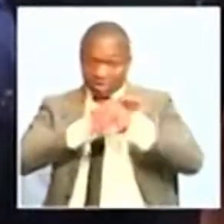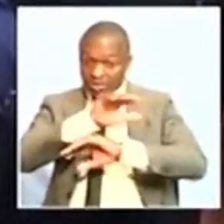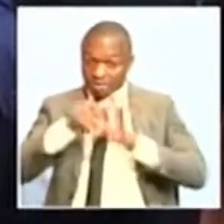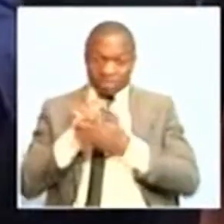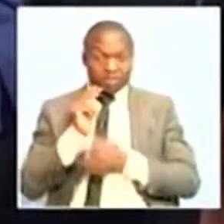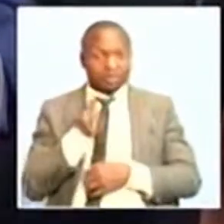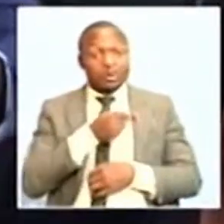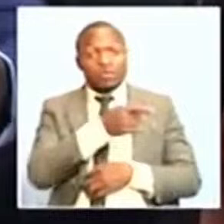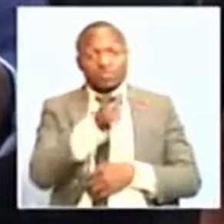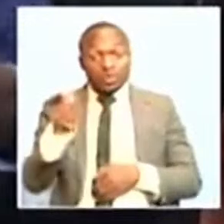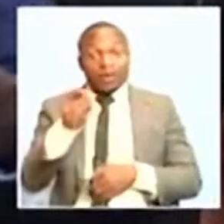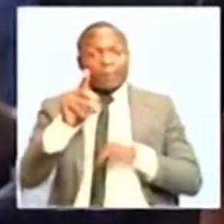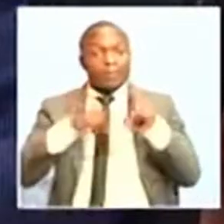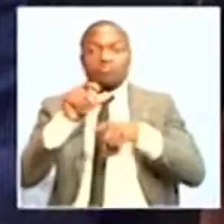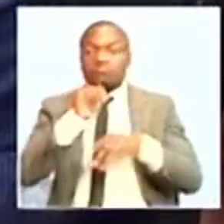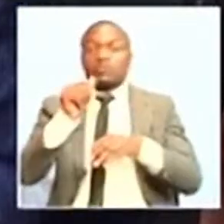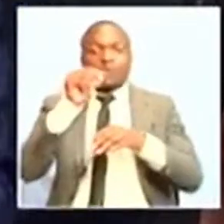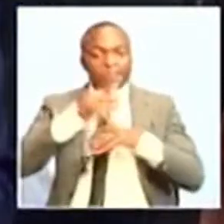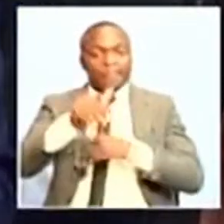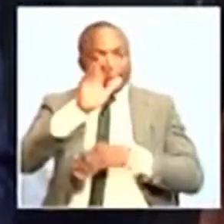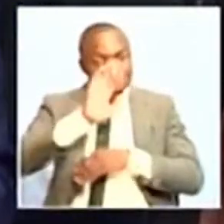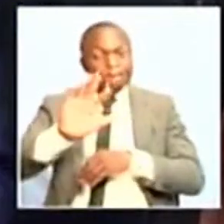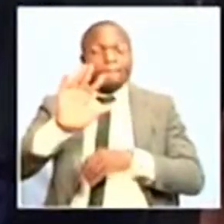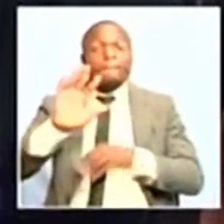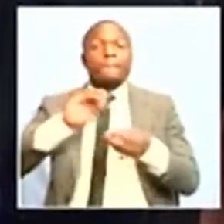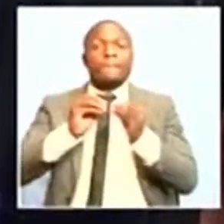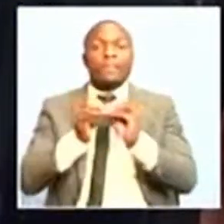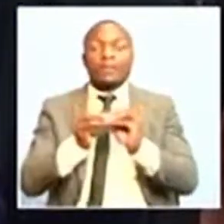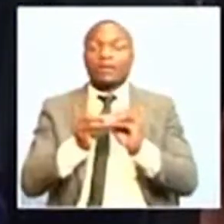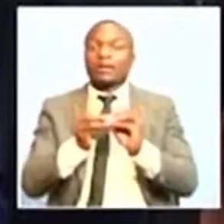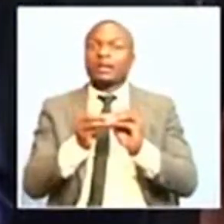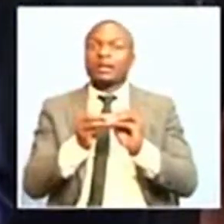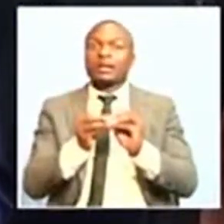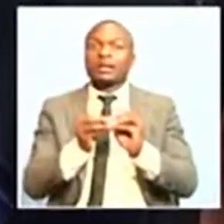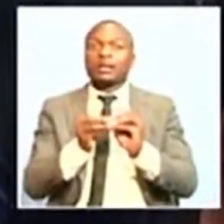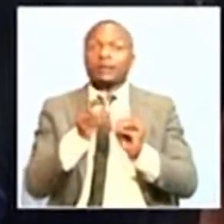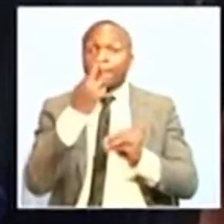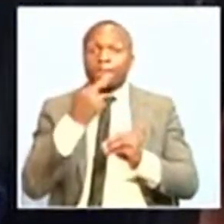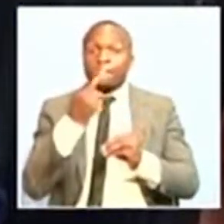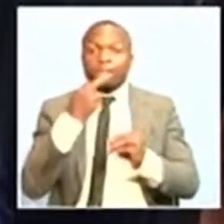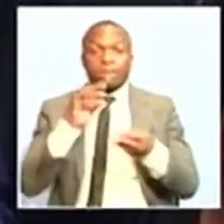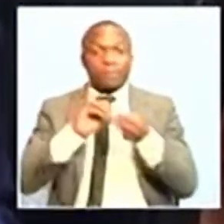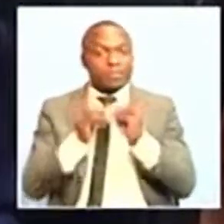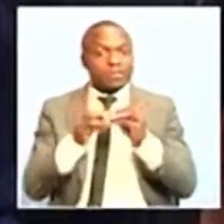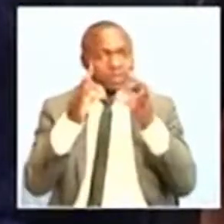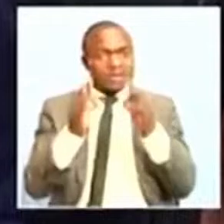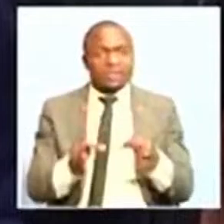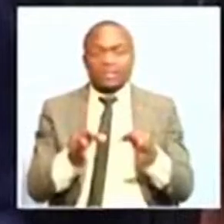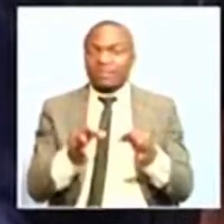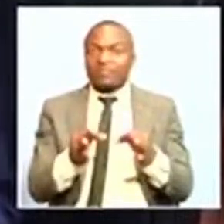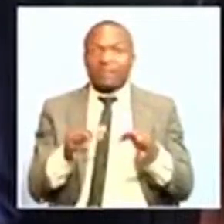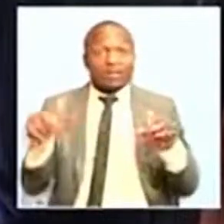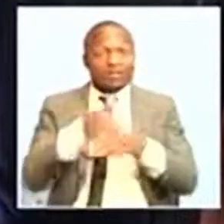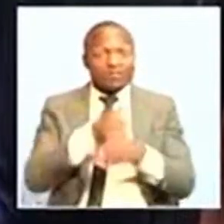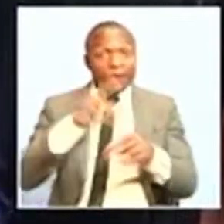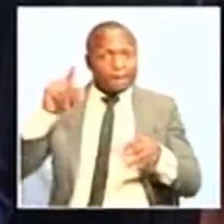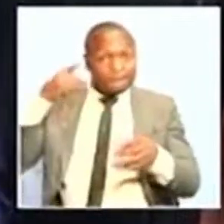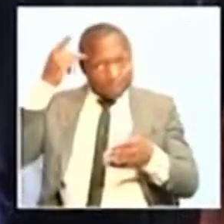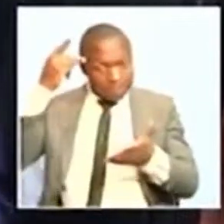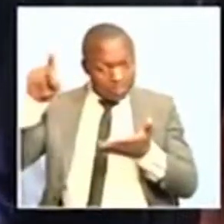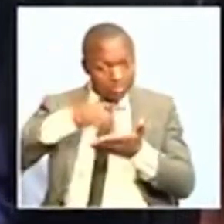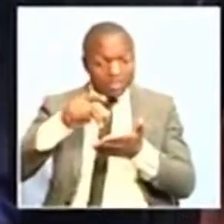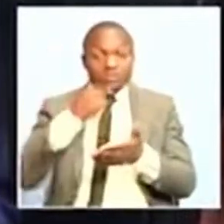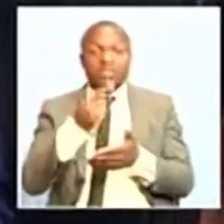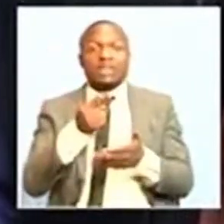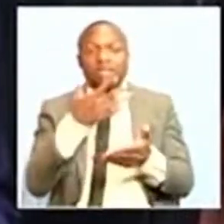who have not registered their vehicles in red number plates, either they belong to particular political parties or what, they'll say things